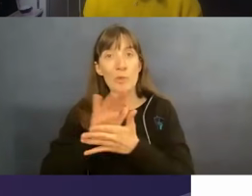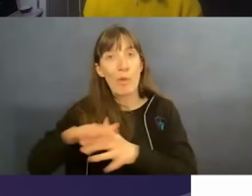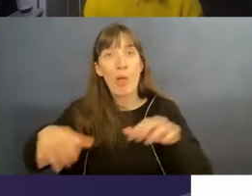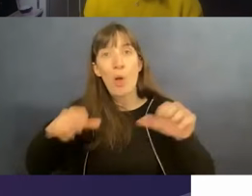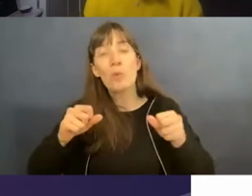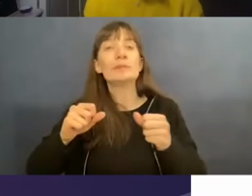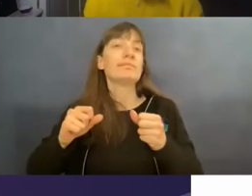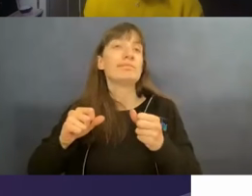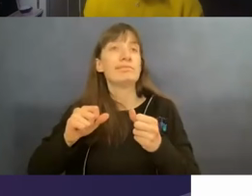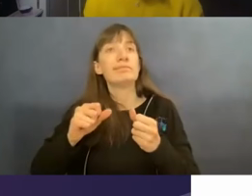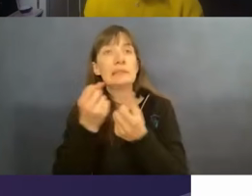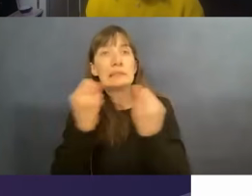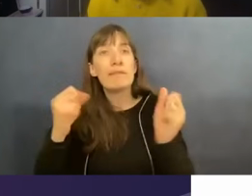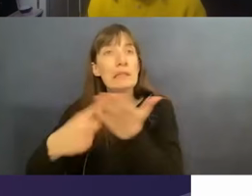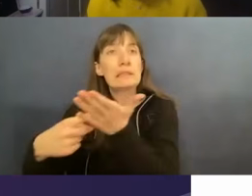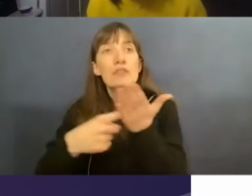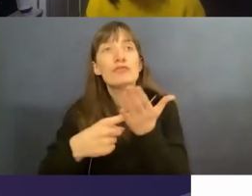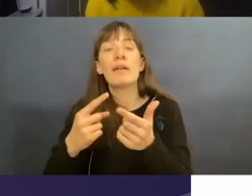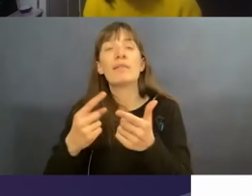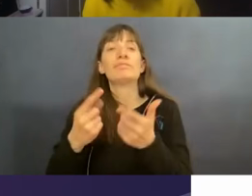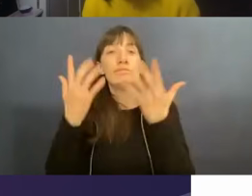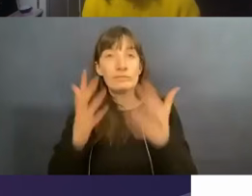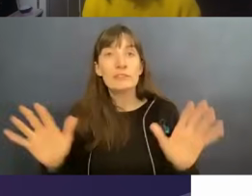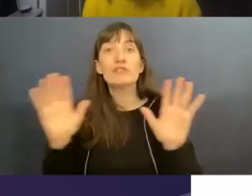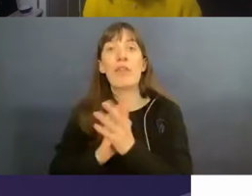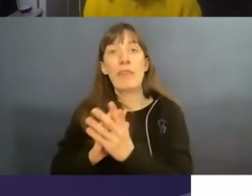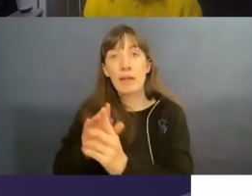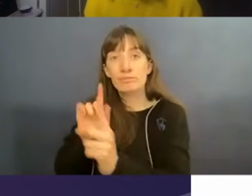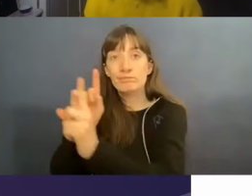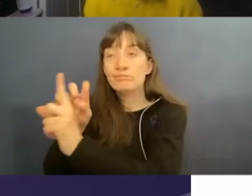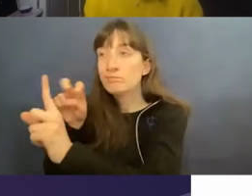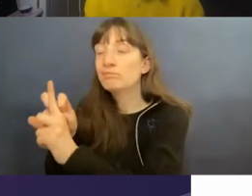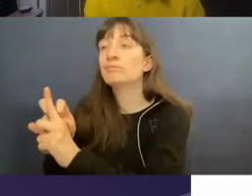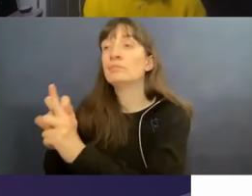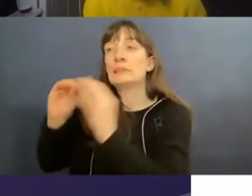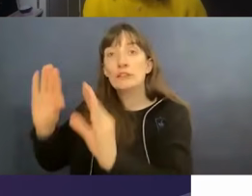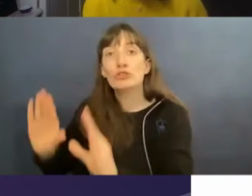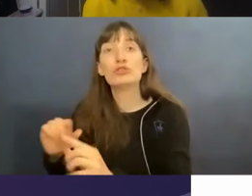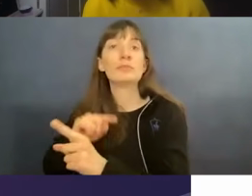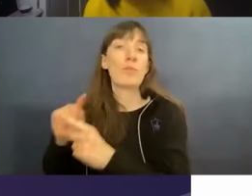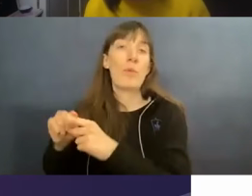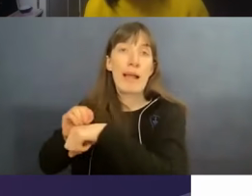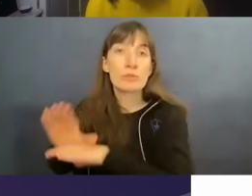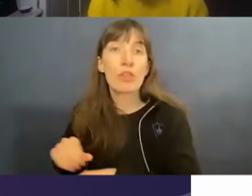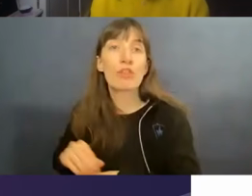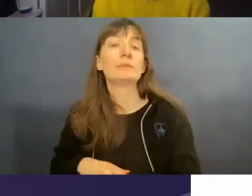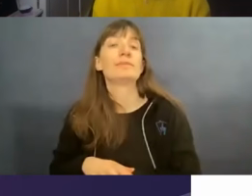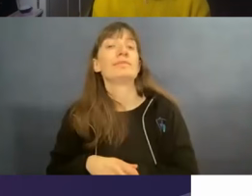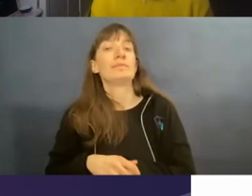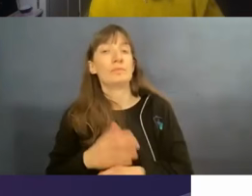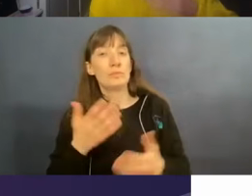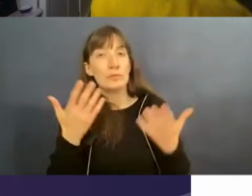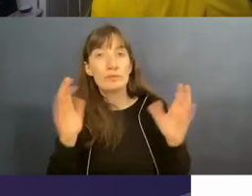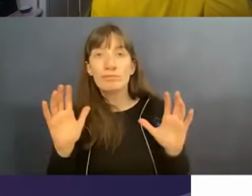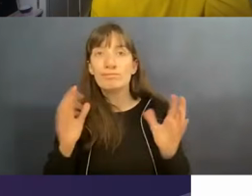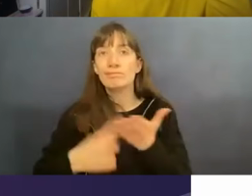we have talked about healthy relationships and also about abuse within relationships and within